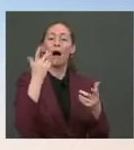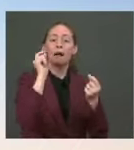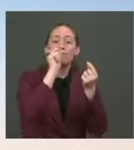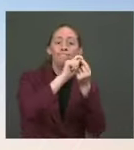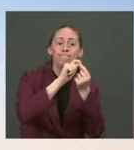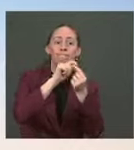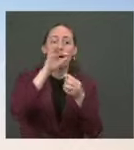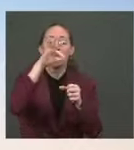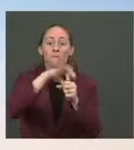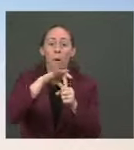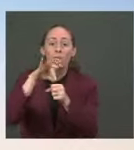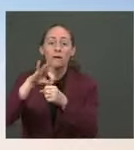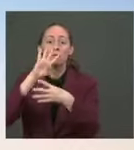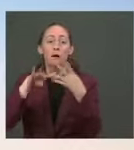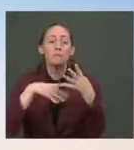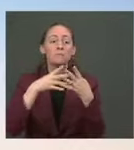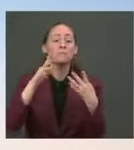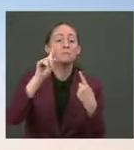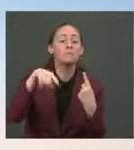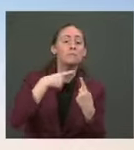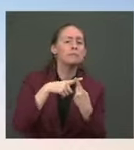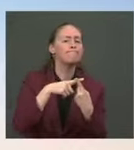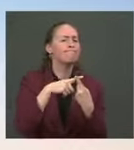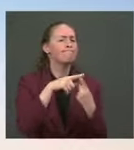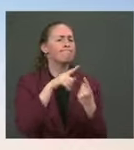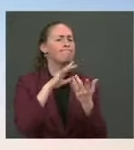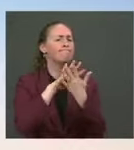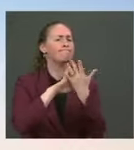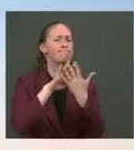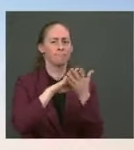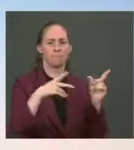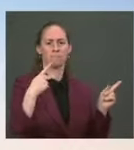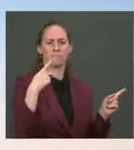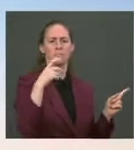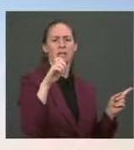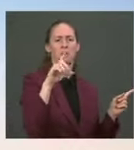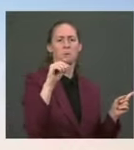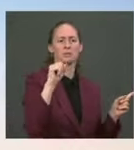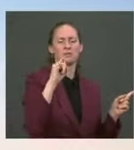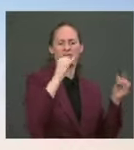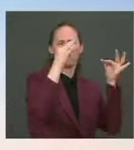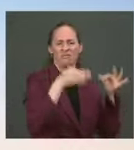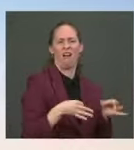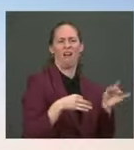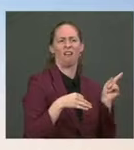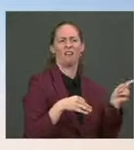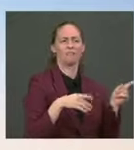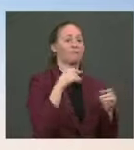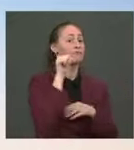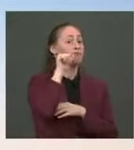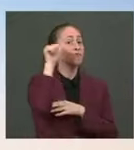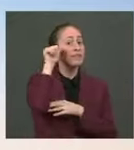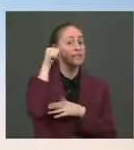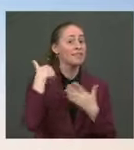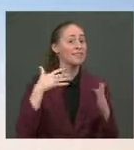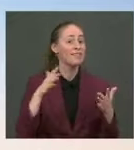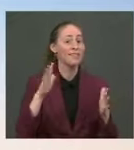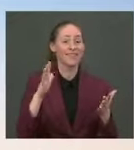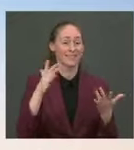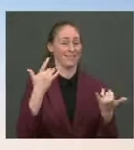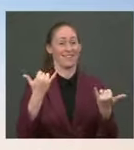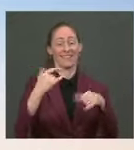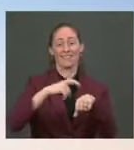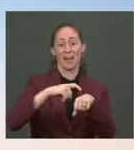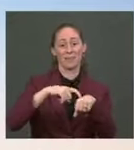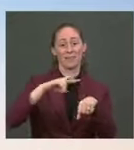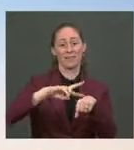leave that to Speaker Pelosi. As I said yesterday, and I'll just reiterate now, it's 2:50 in the afternoon. There's plenty of hours of